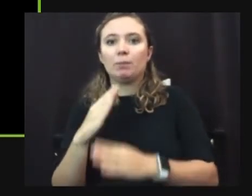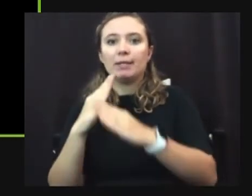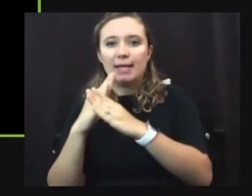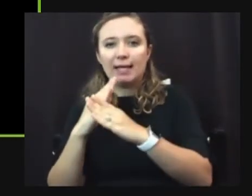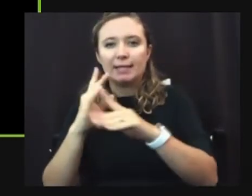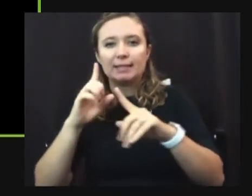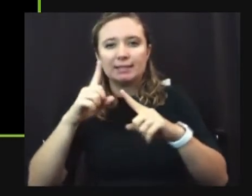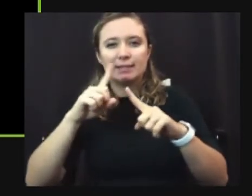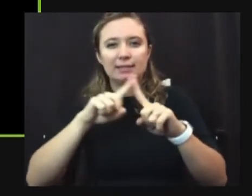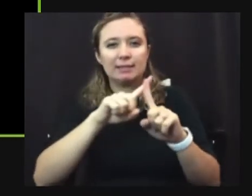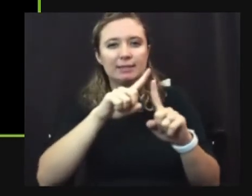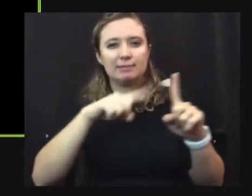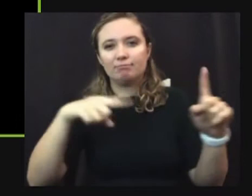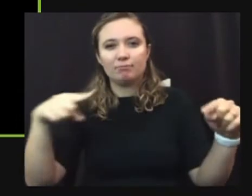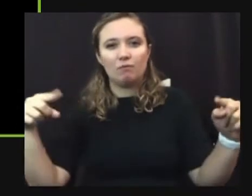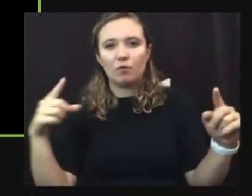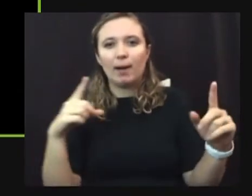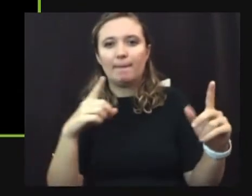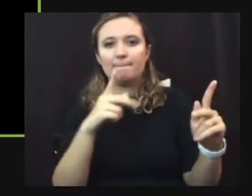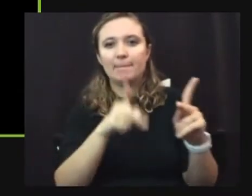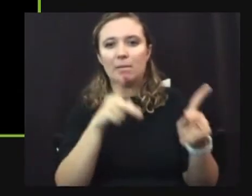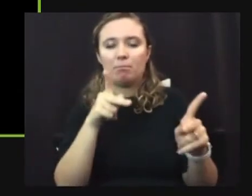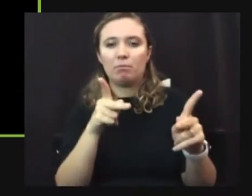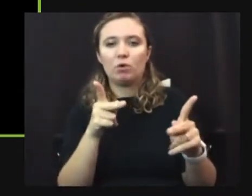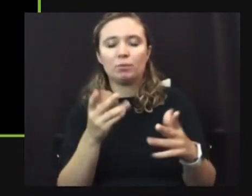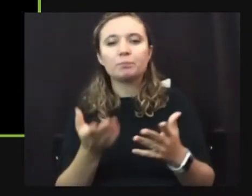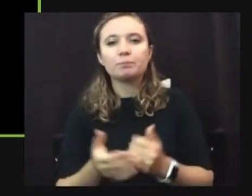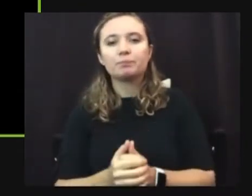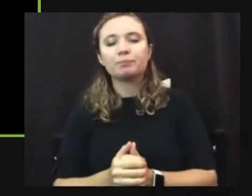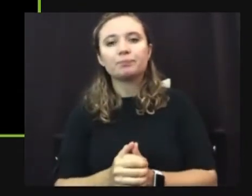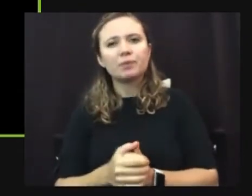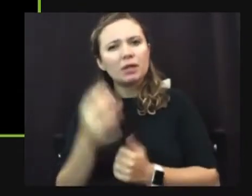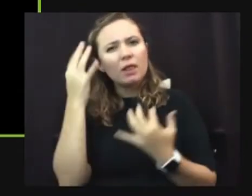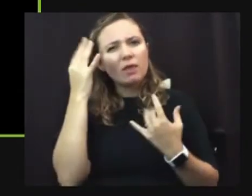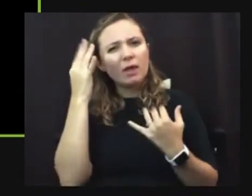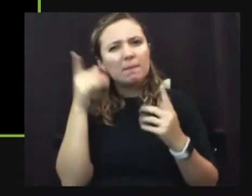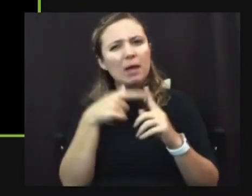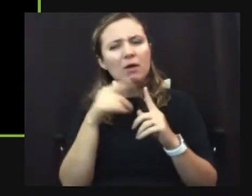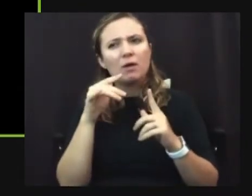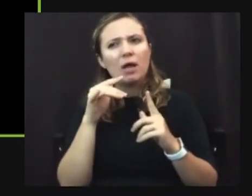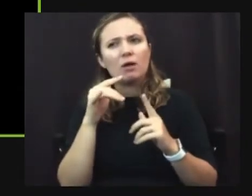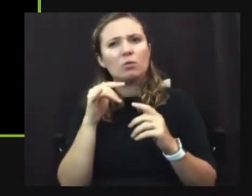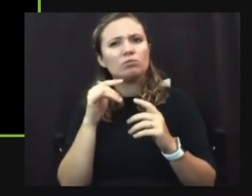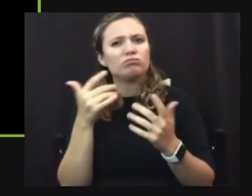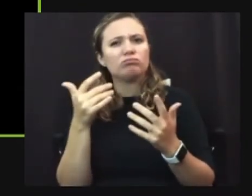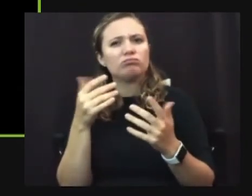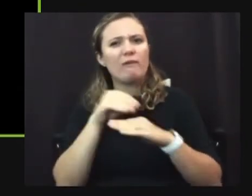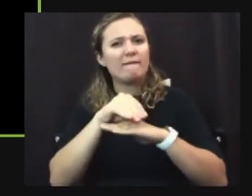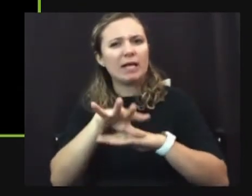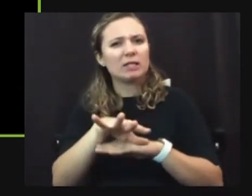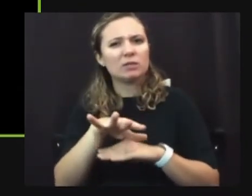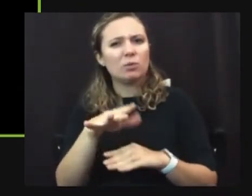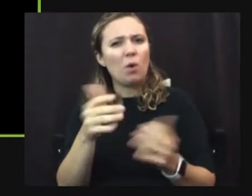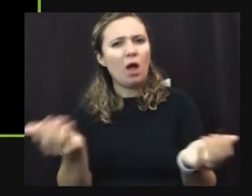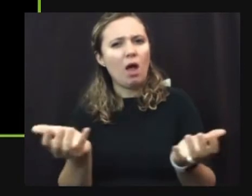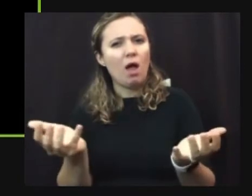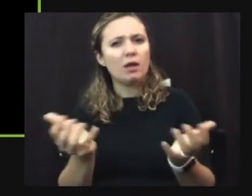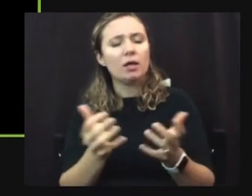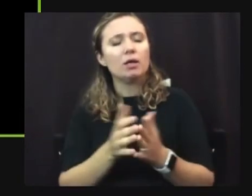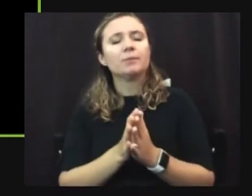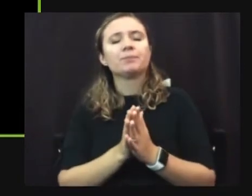different people. And think about the implications of that. So everyone is feeling some